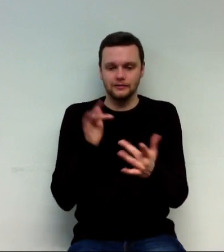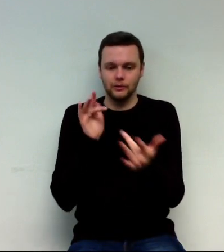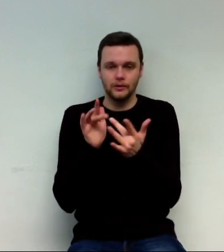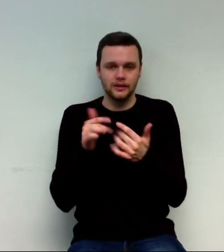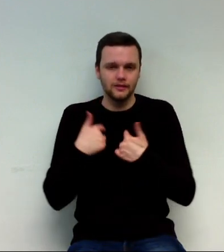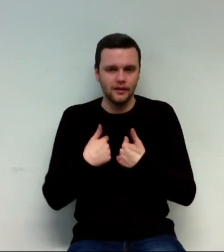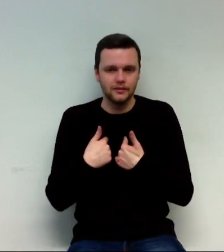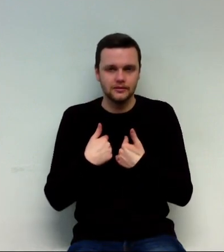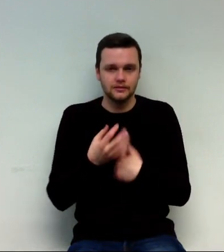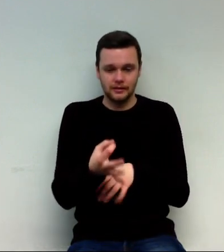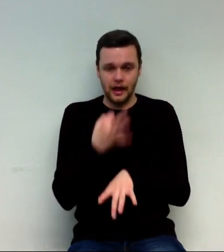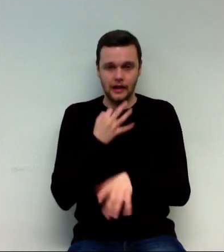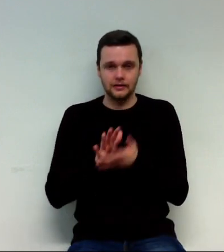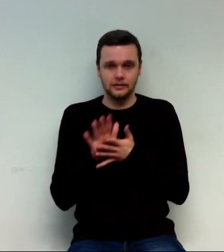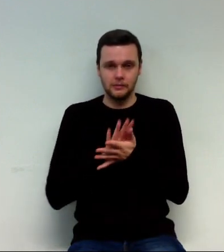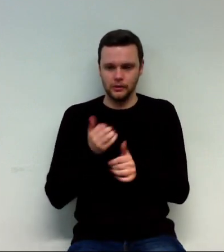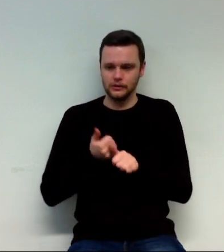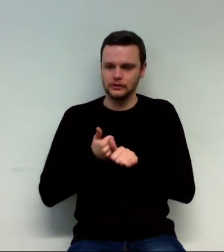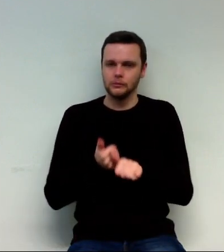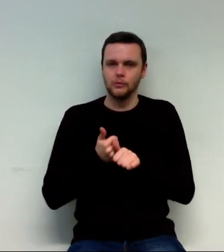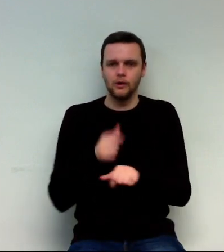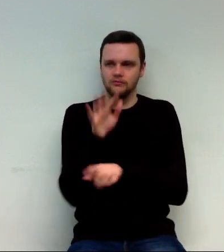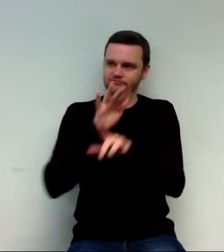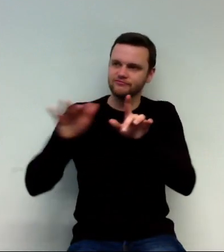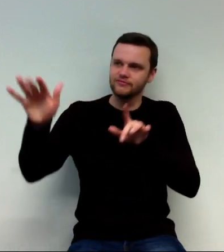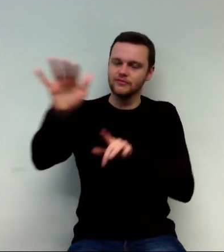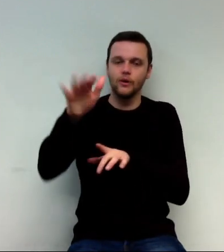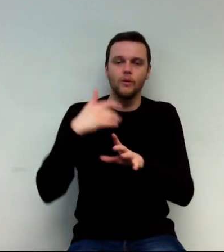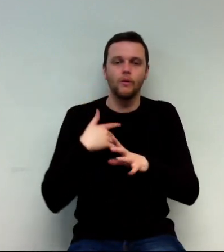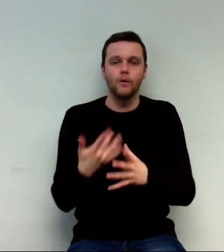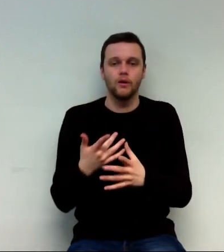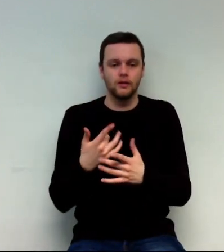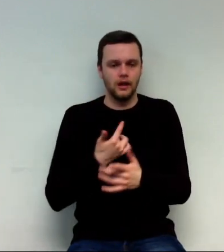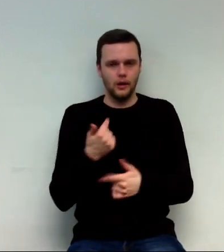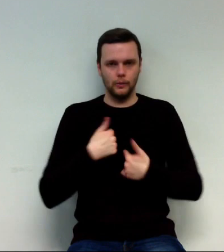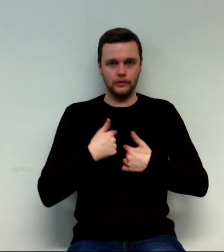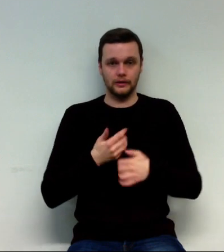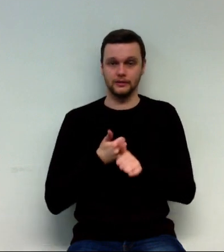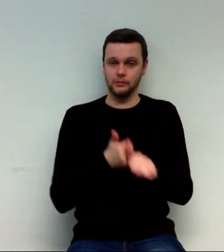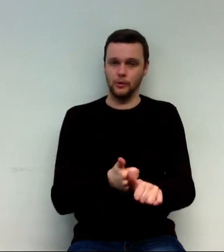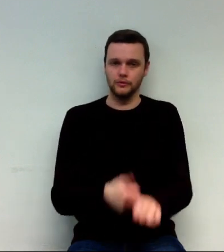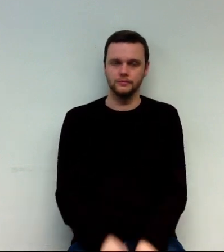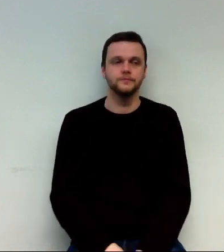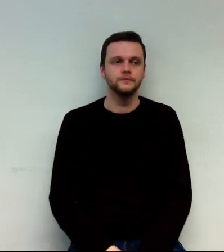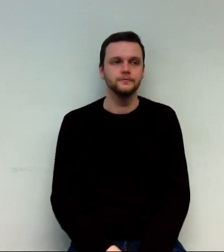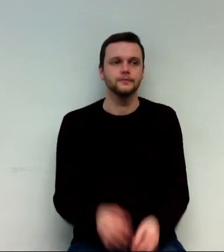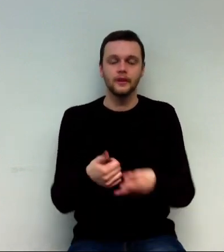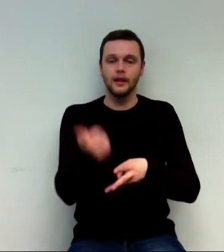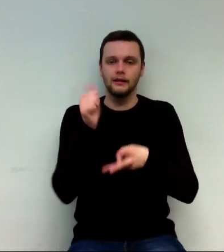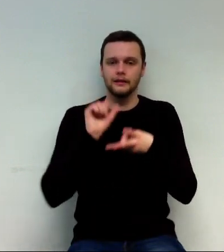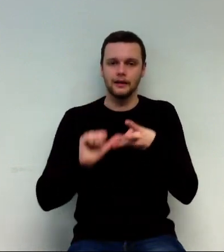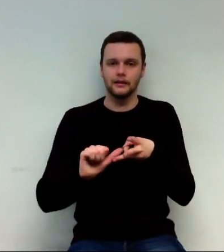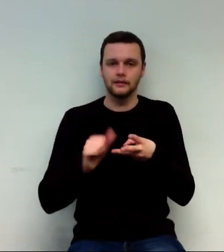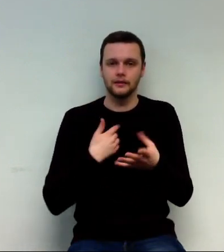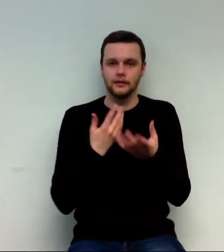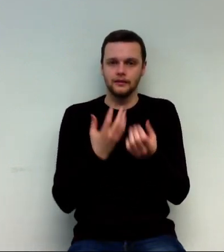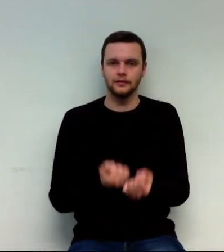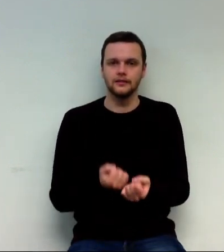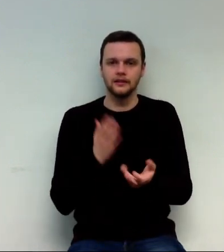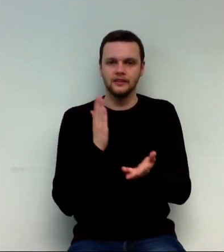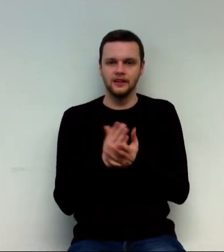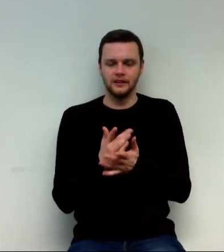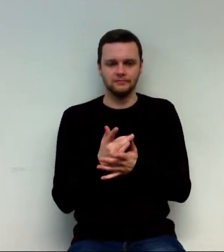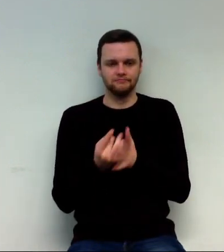with us and ask us about support that is out there, or indeed ways we can support. Amazing. And next up feels